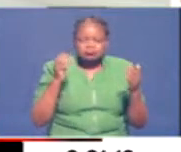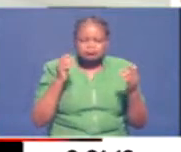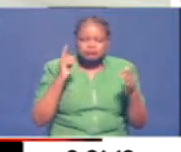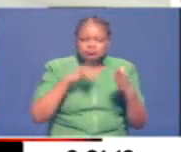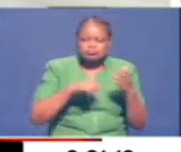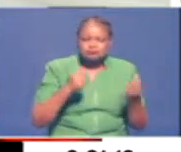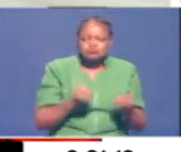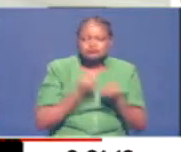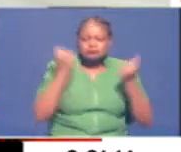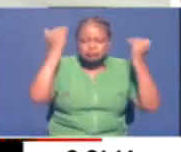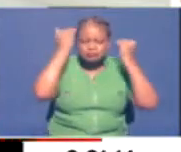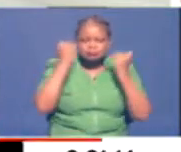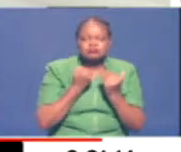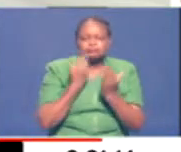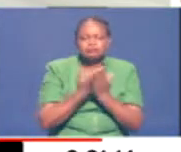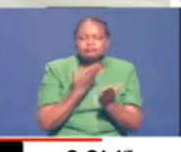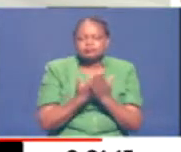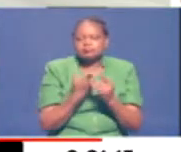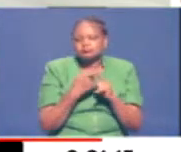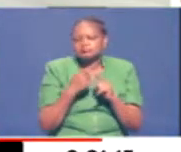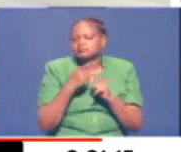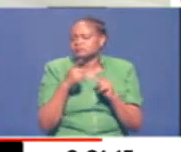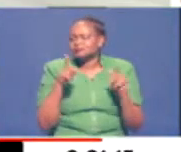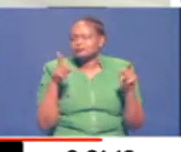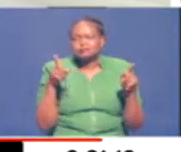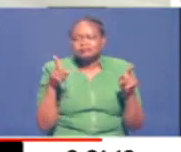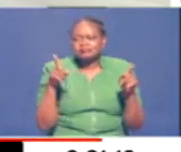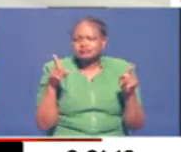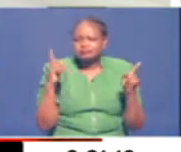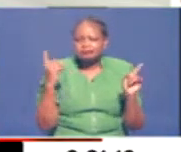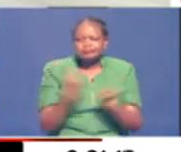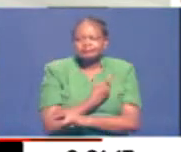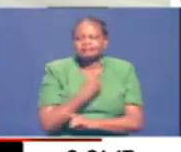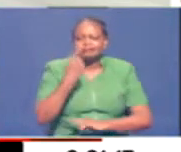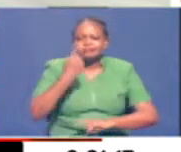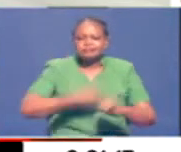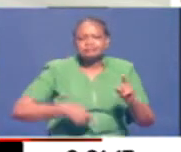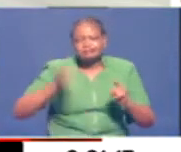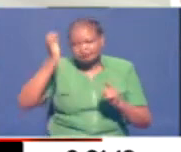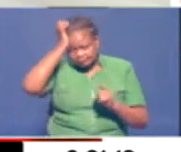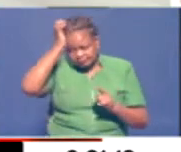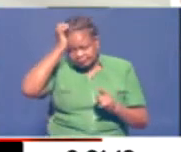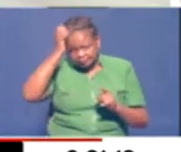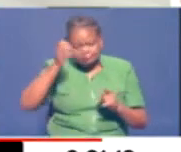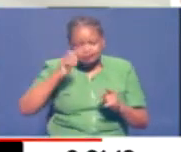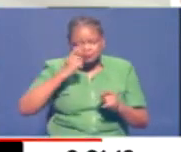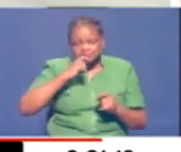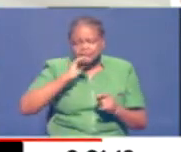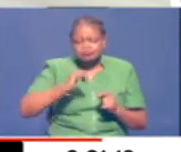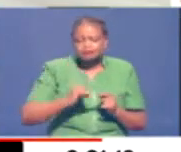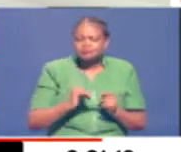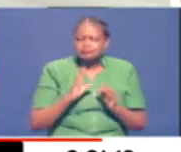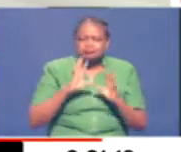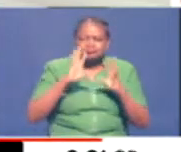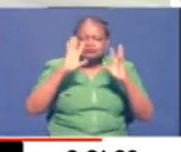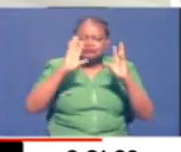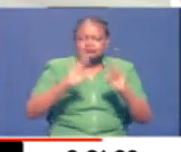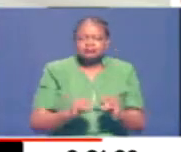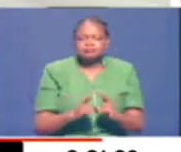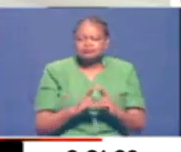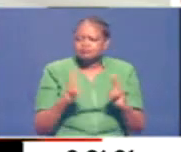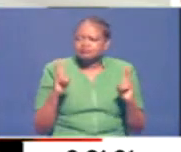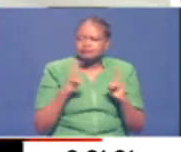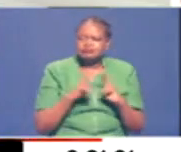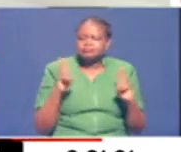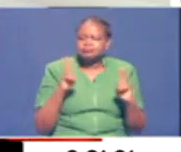And unlike Eldoret, Kitui County has been calm. there is not so much to celebrate, but according